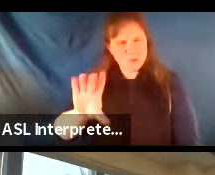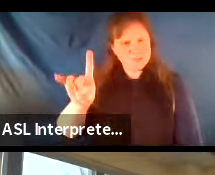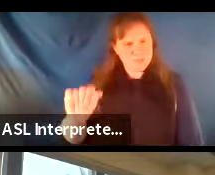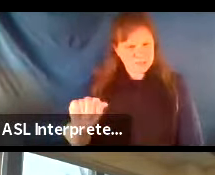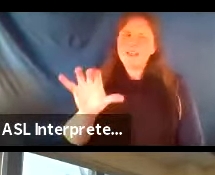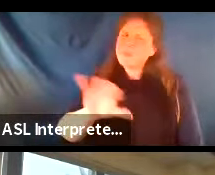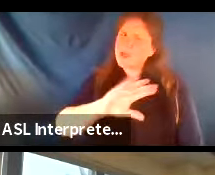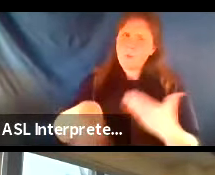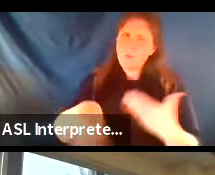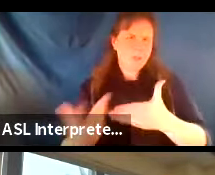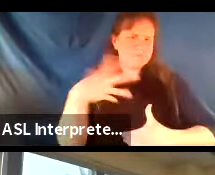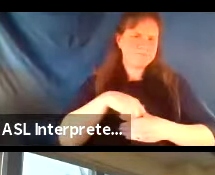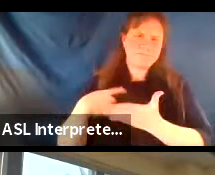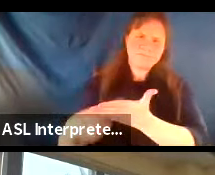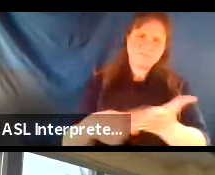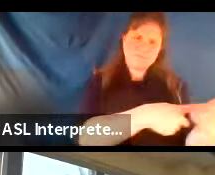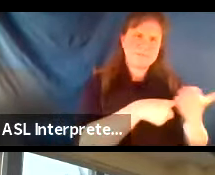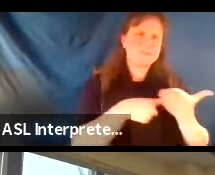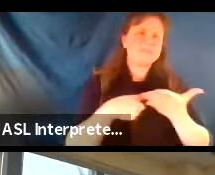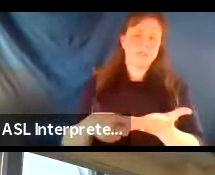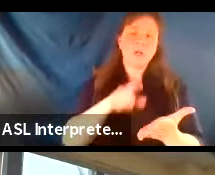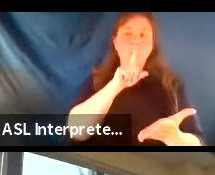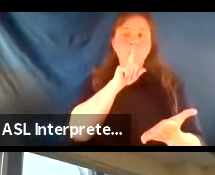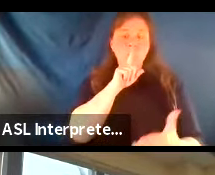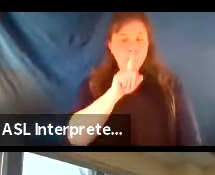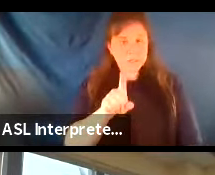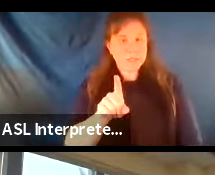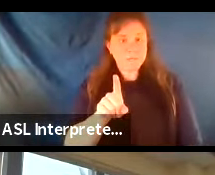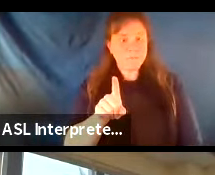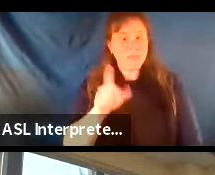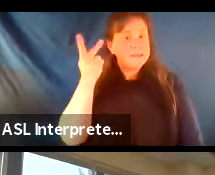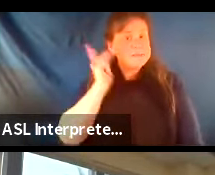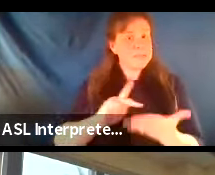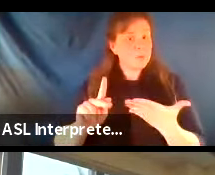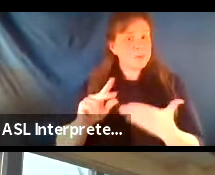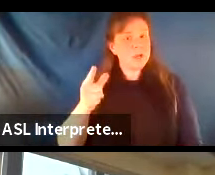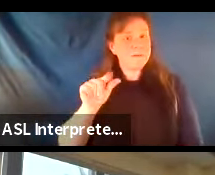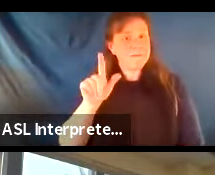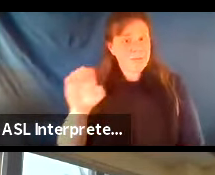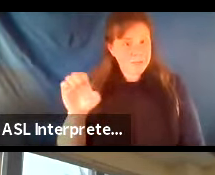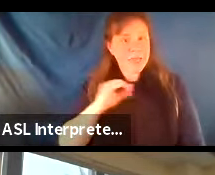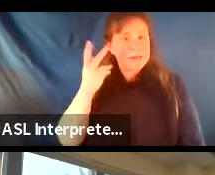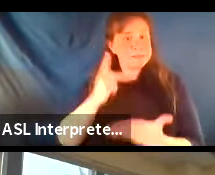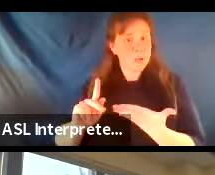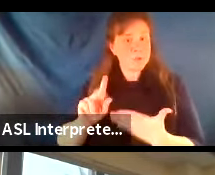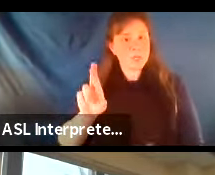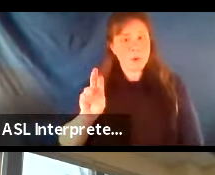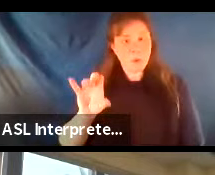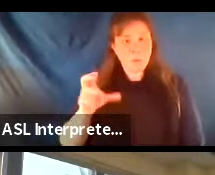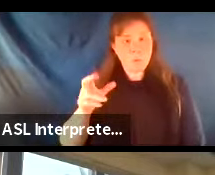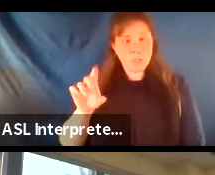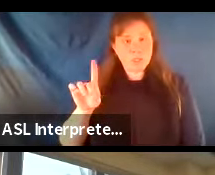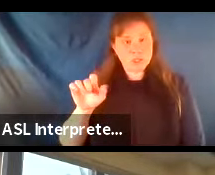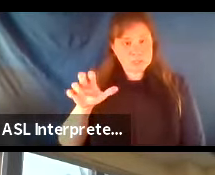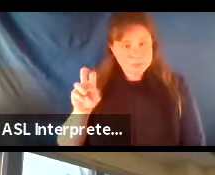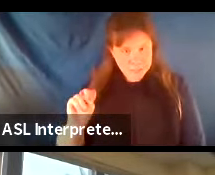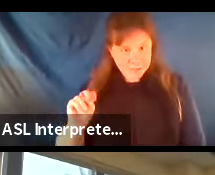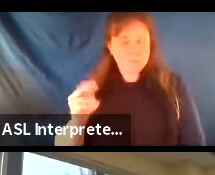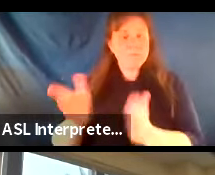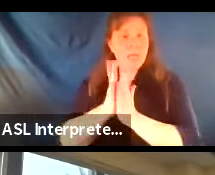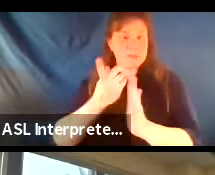as well. And I think really the outcome is that the Secretary Galley and Secretary Richardson have directed us to have a group, a